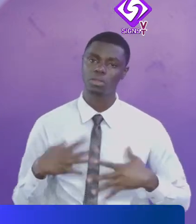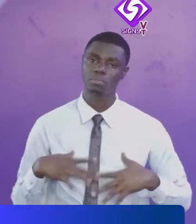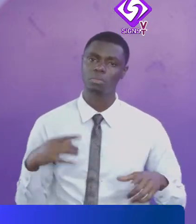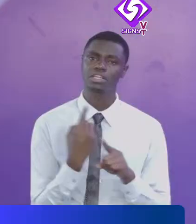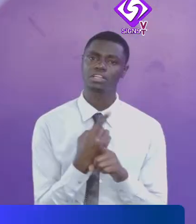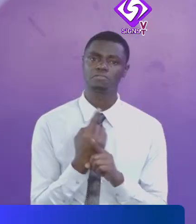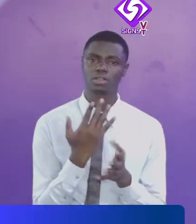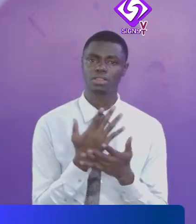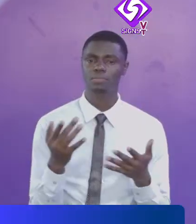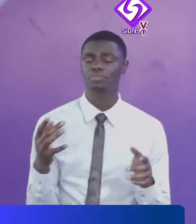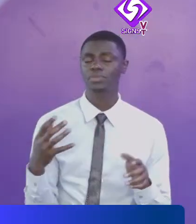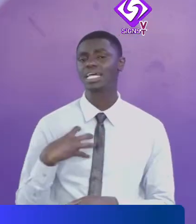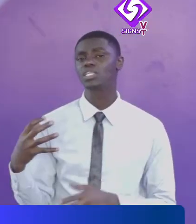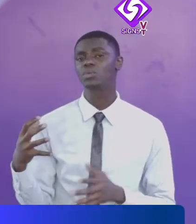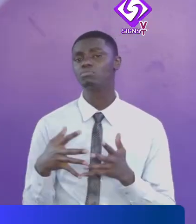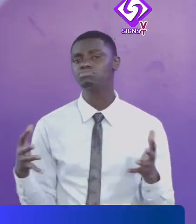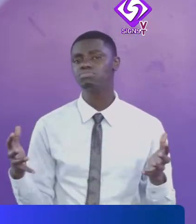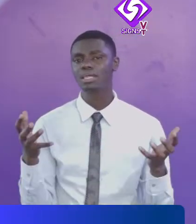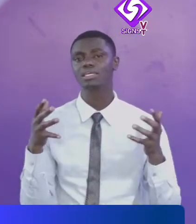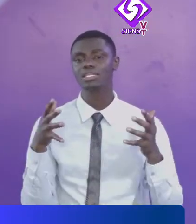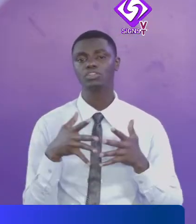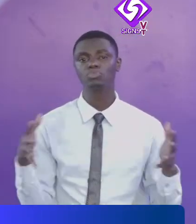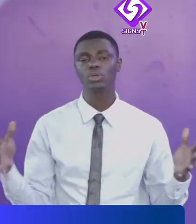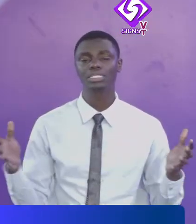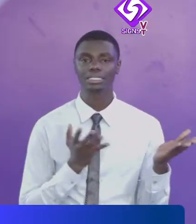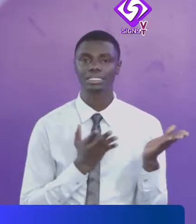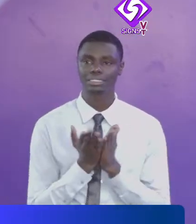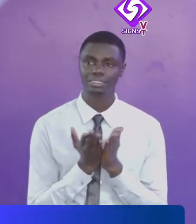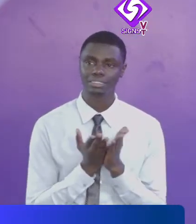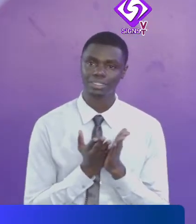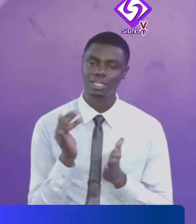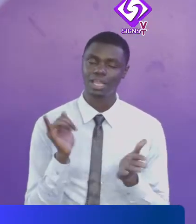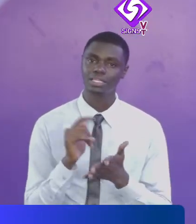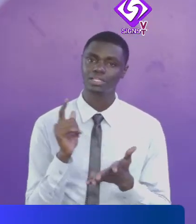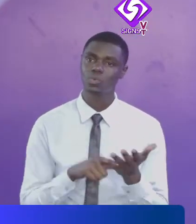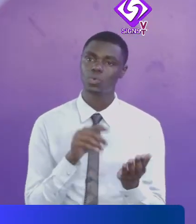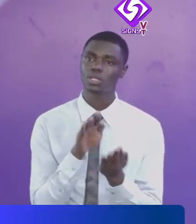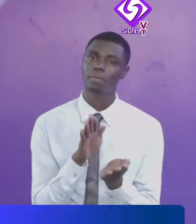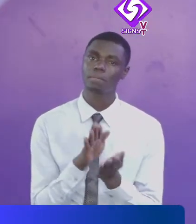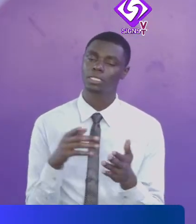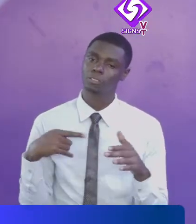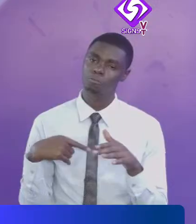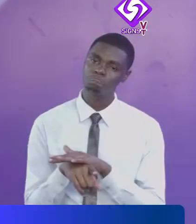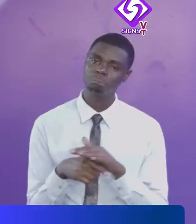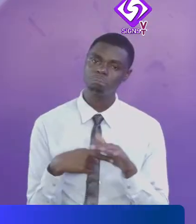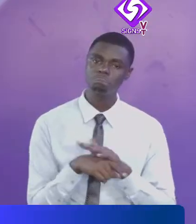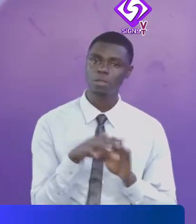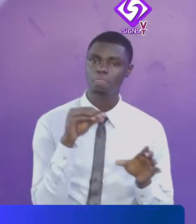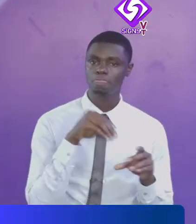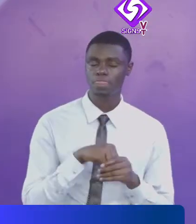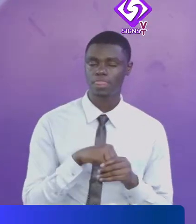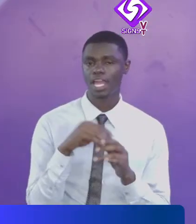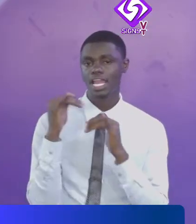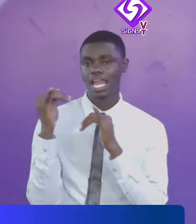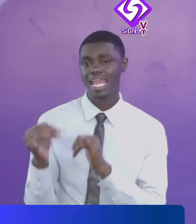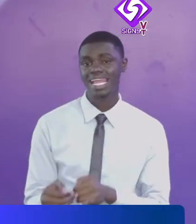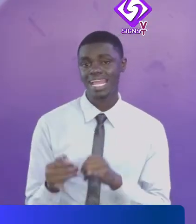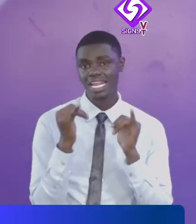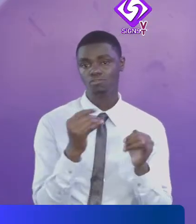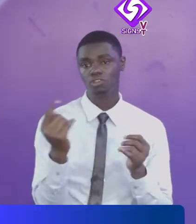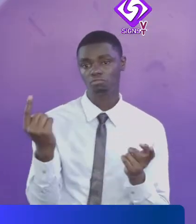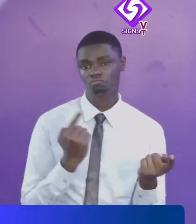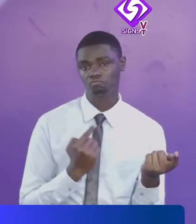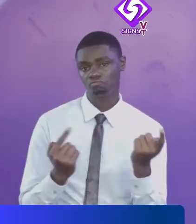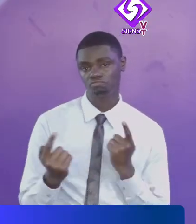wealth has grown, they need to extend these services, just like what banking went through and banking was extended to the individuals, has come in, and